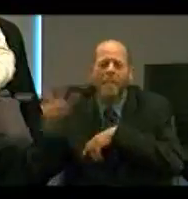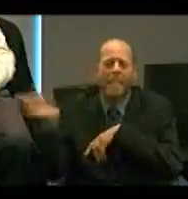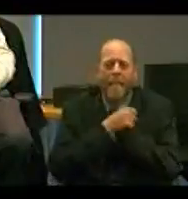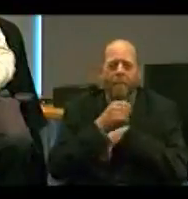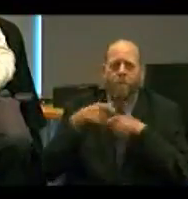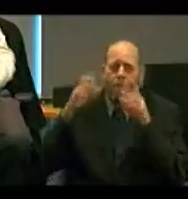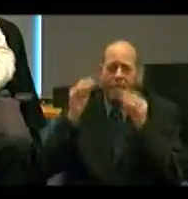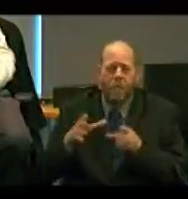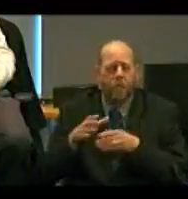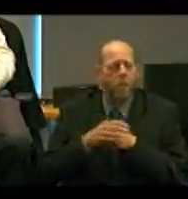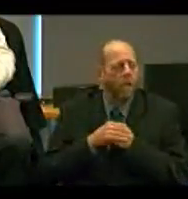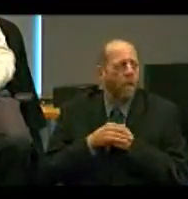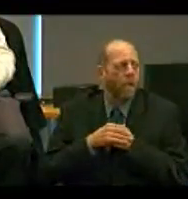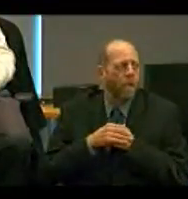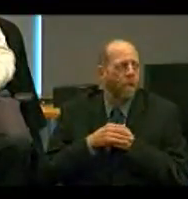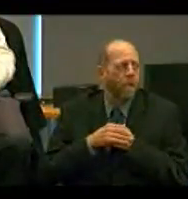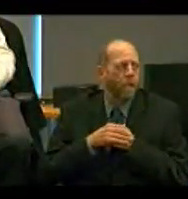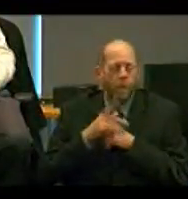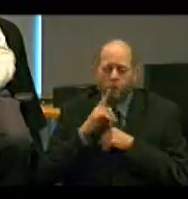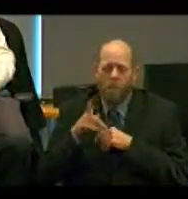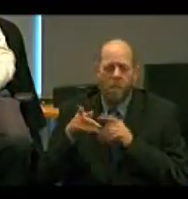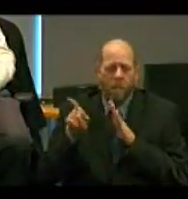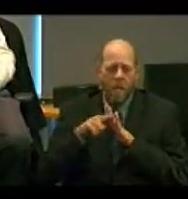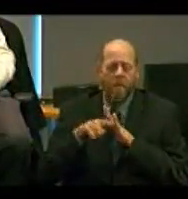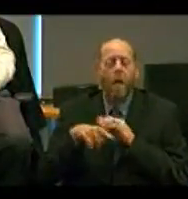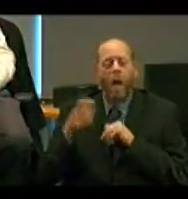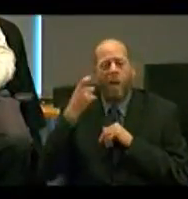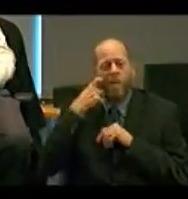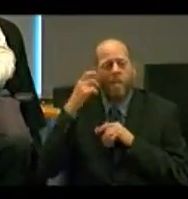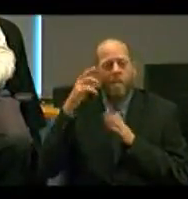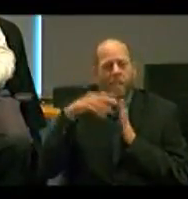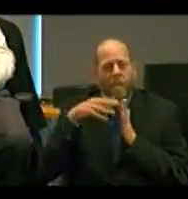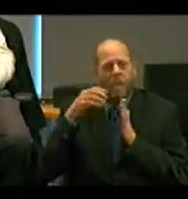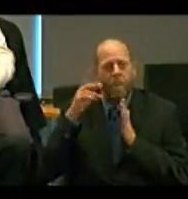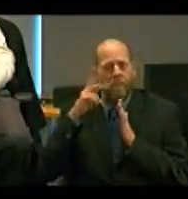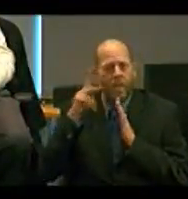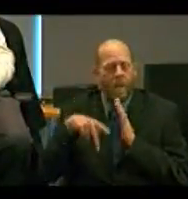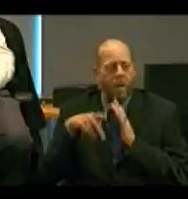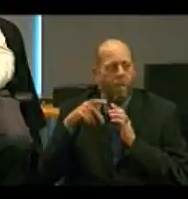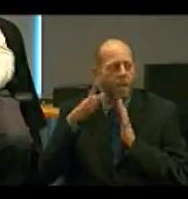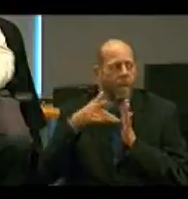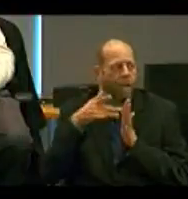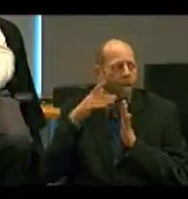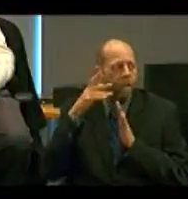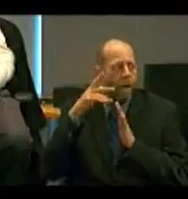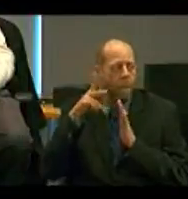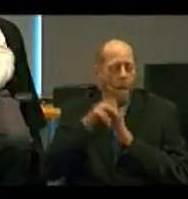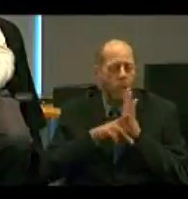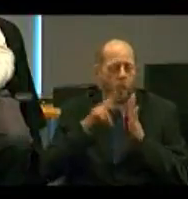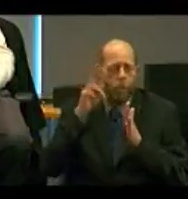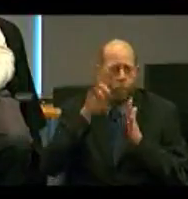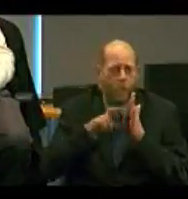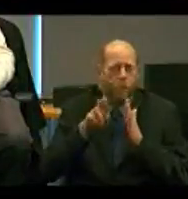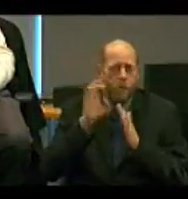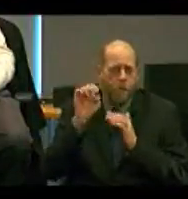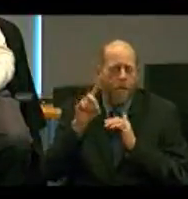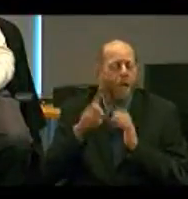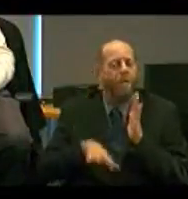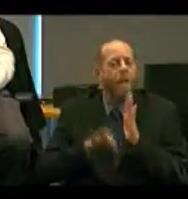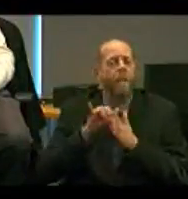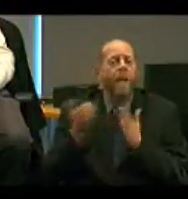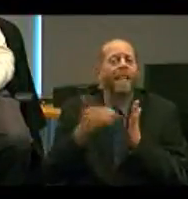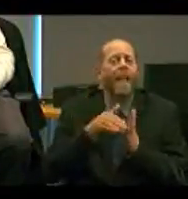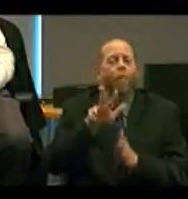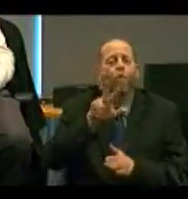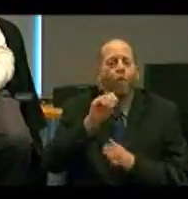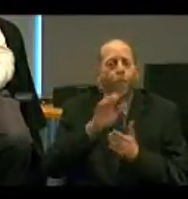is, to my reading, quite negative. A recent study of Philadelphia by the Center for Policy Research and Education found that, again,